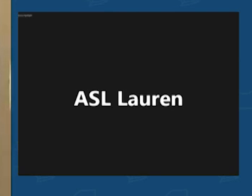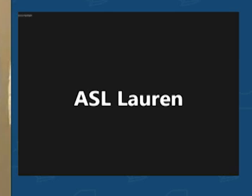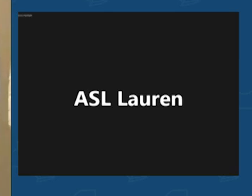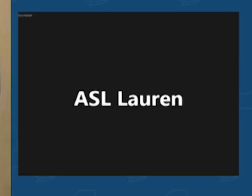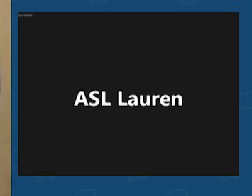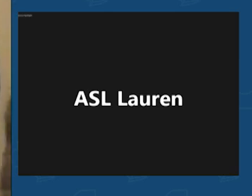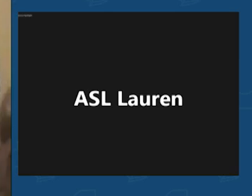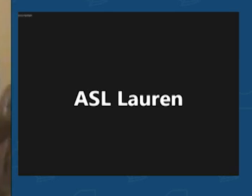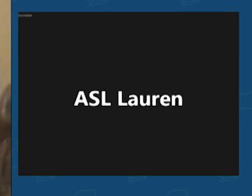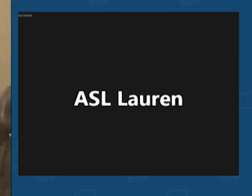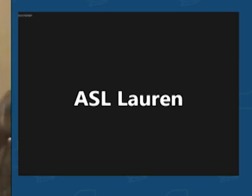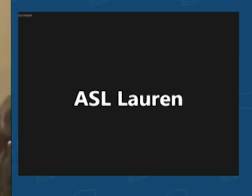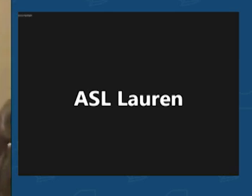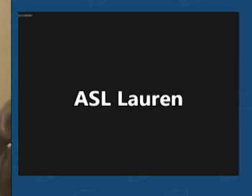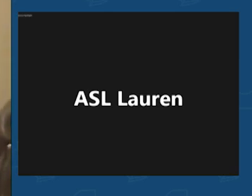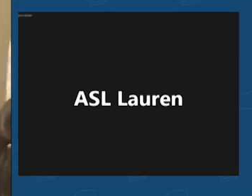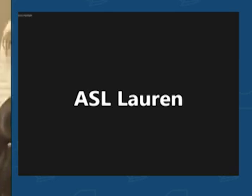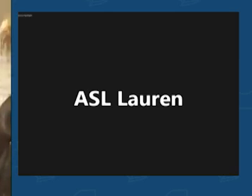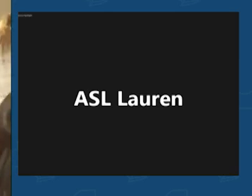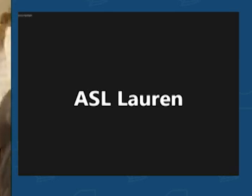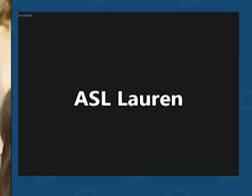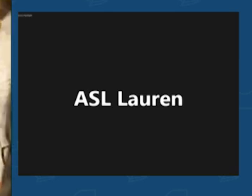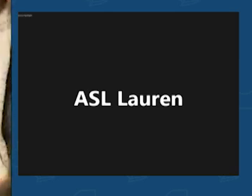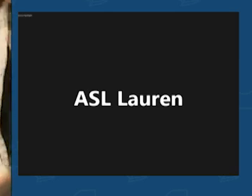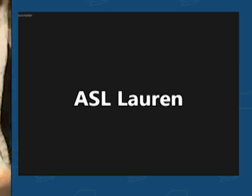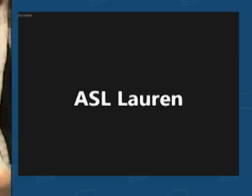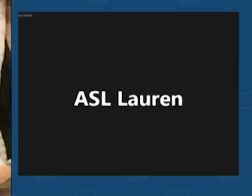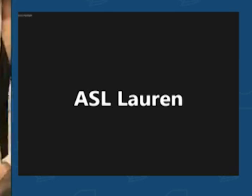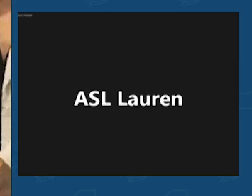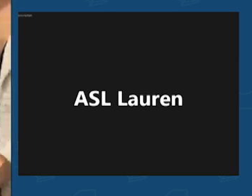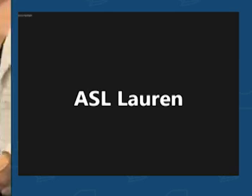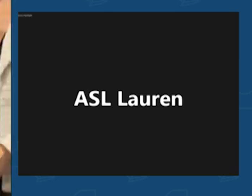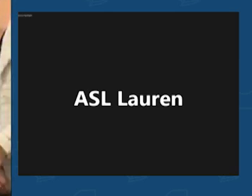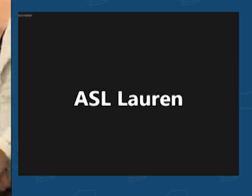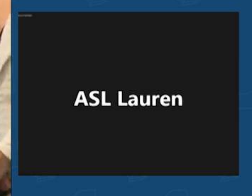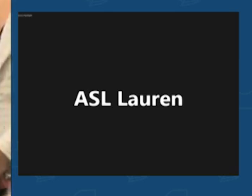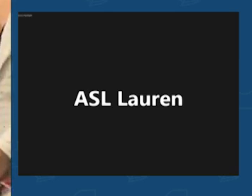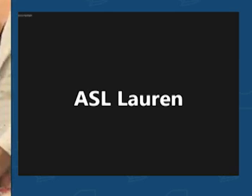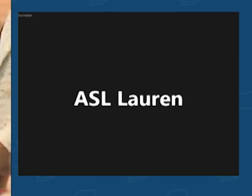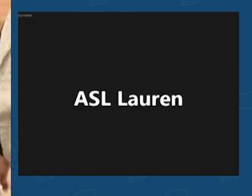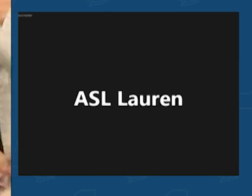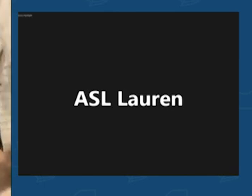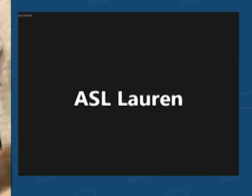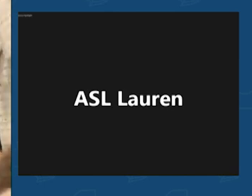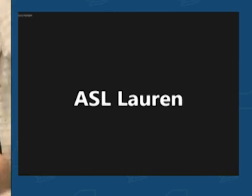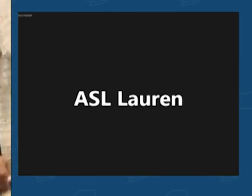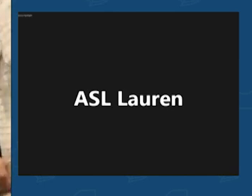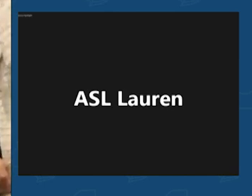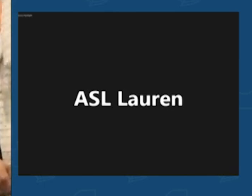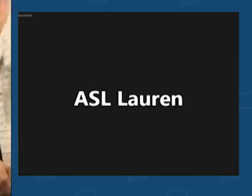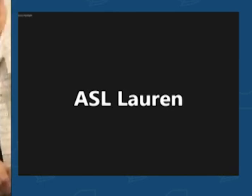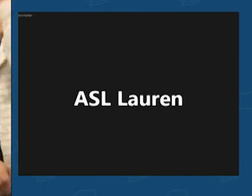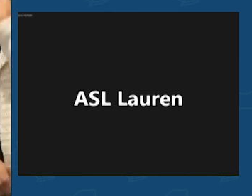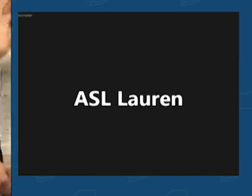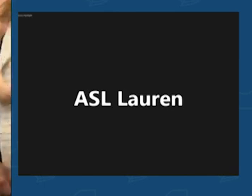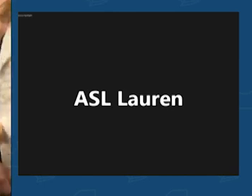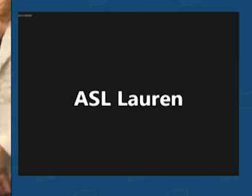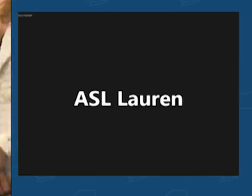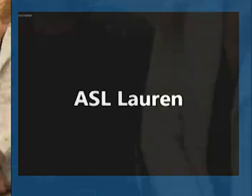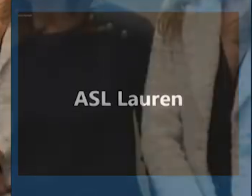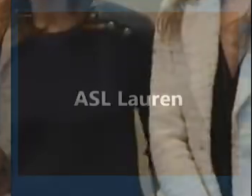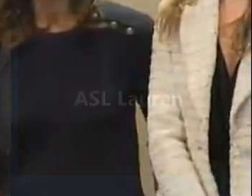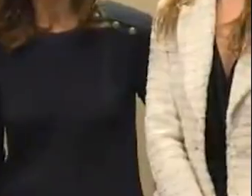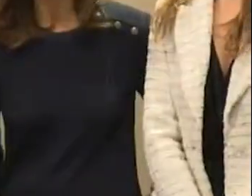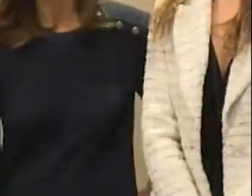Huh? still collecting pens for me. Yes, I've got quite a